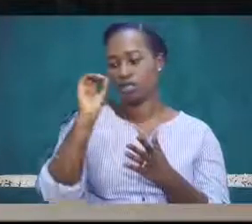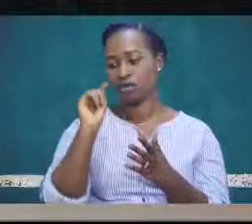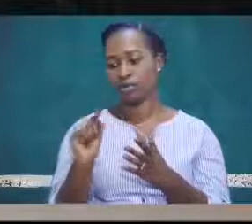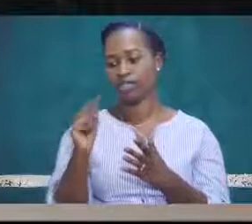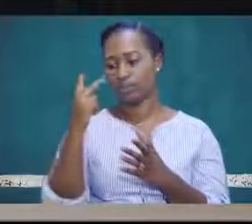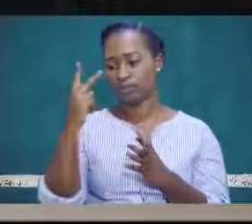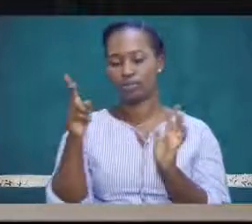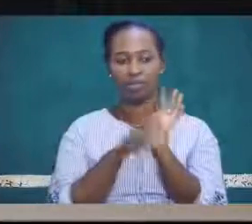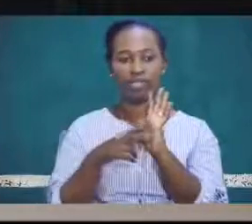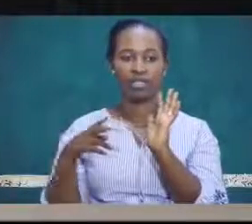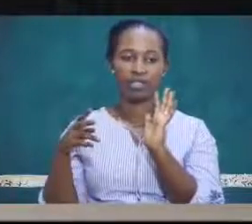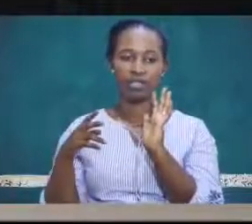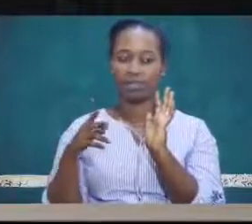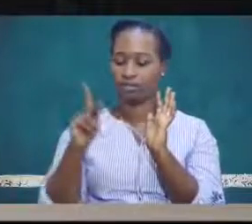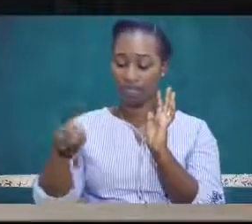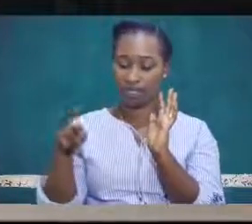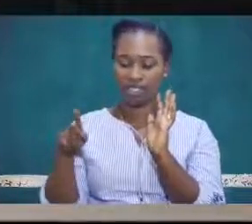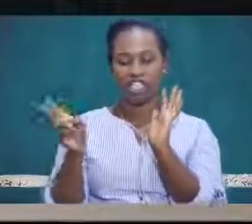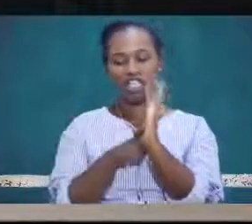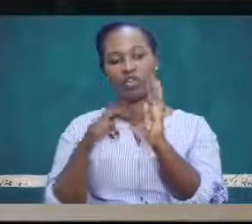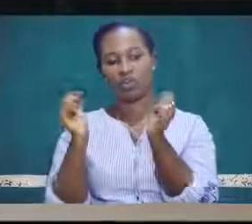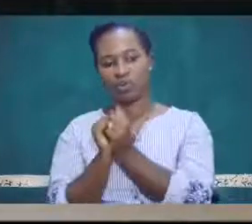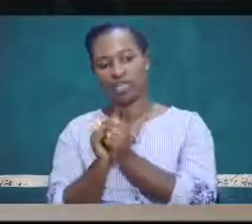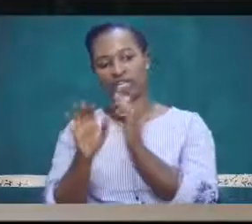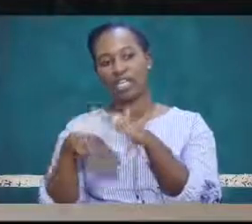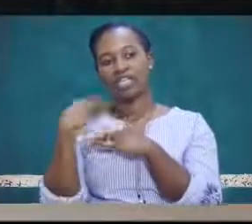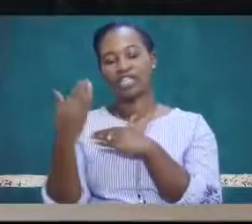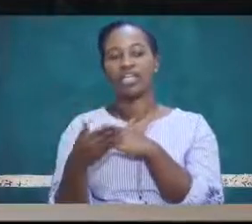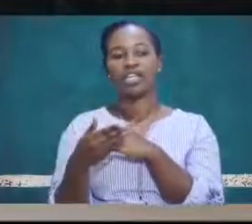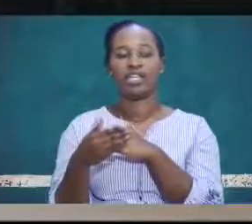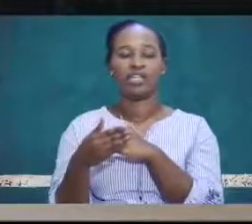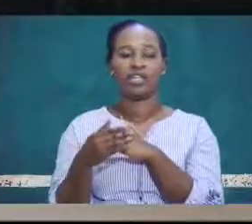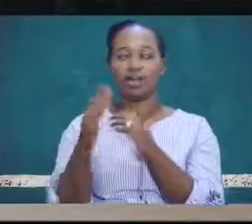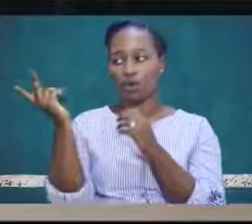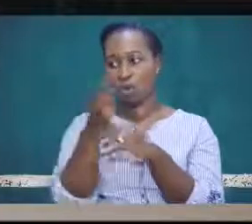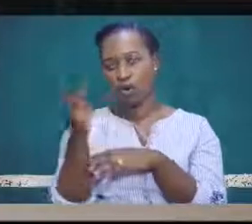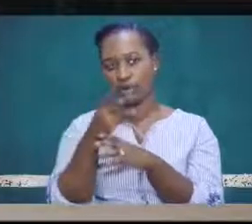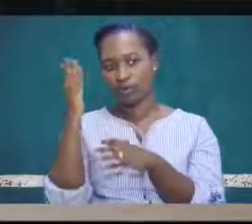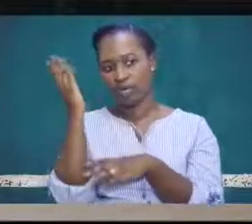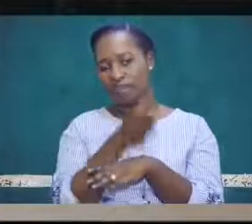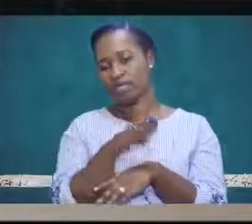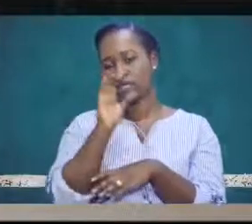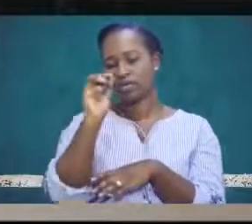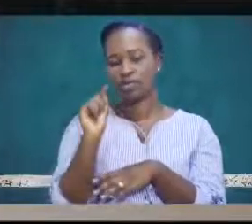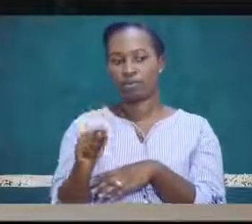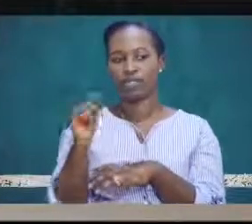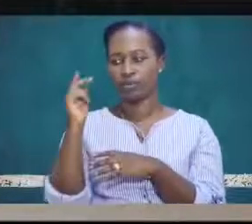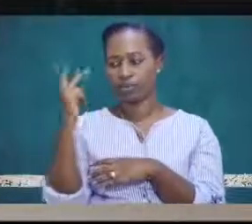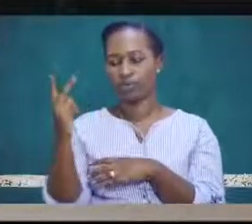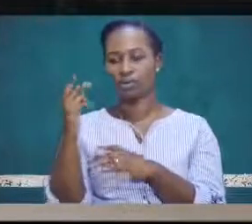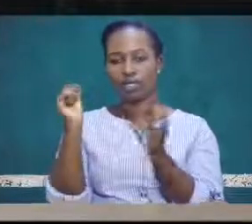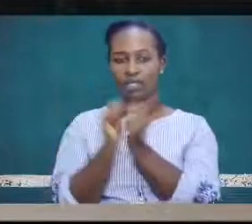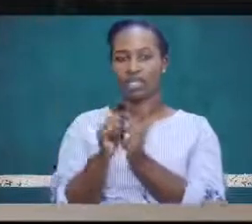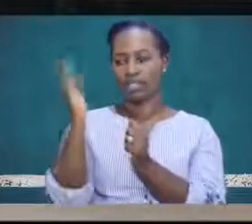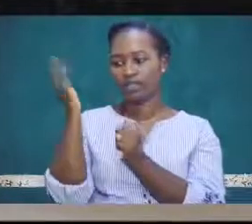P equaling to 10. So you divide by 0.2. When you get 10 and you divide by 0.2, when